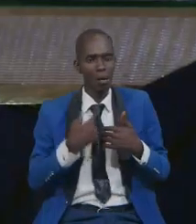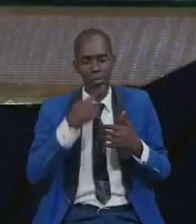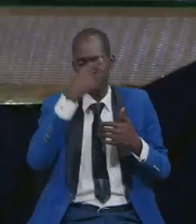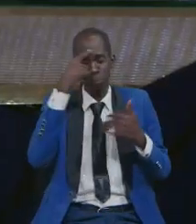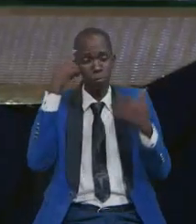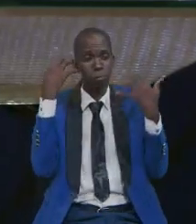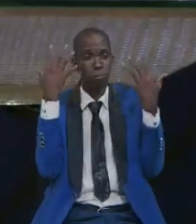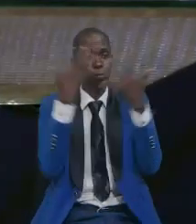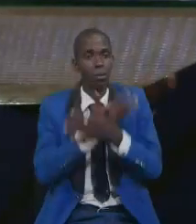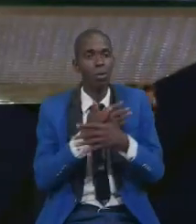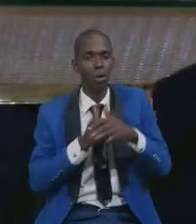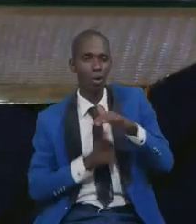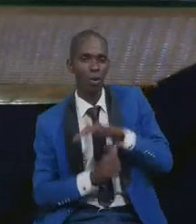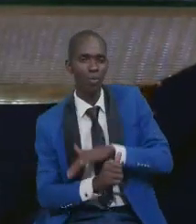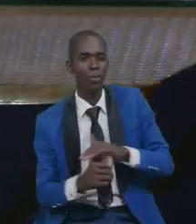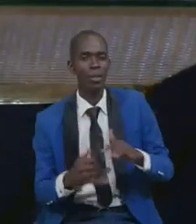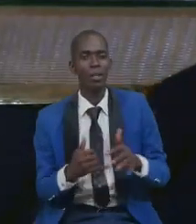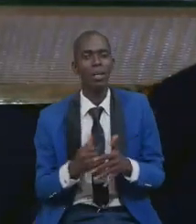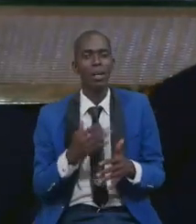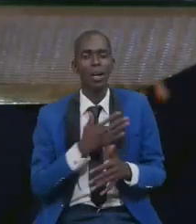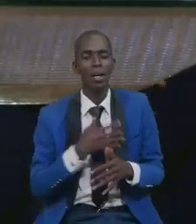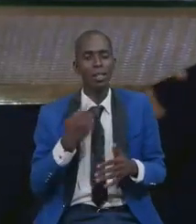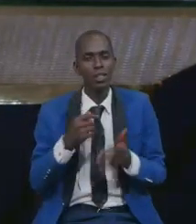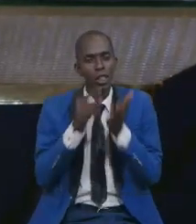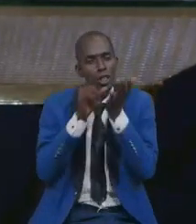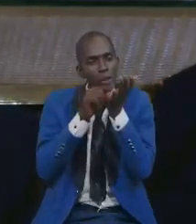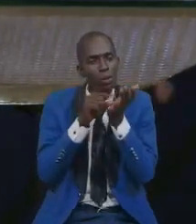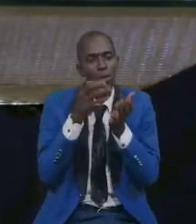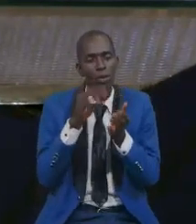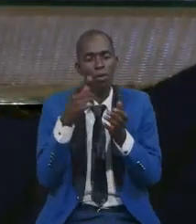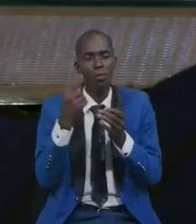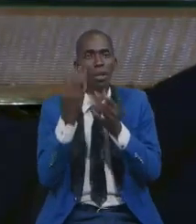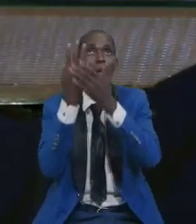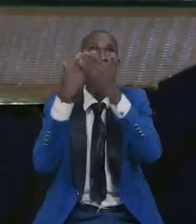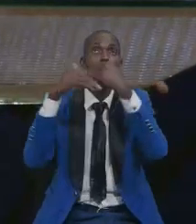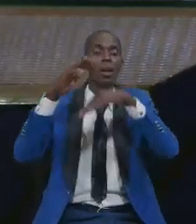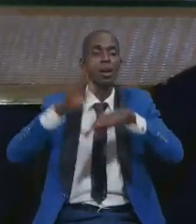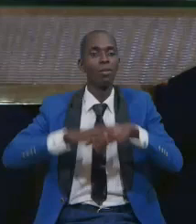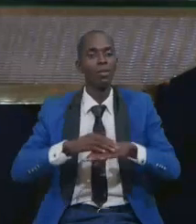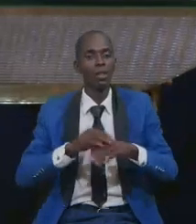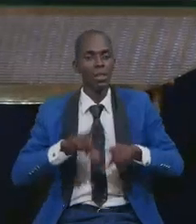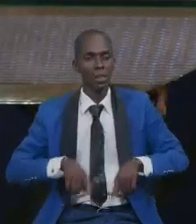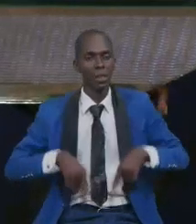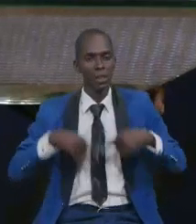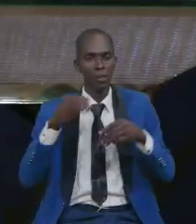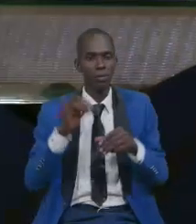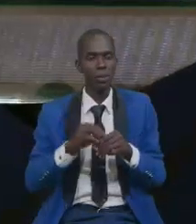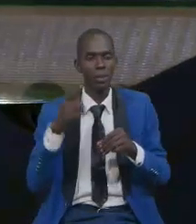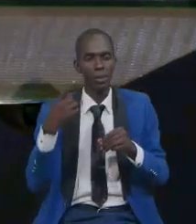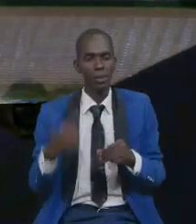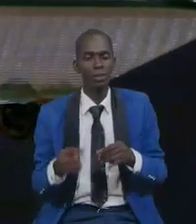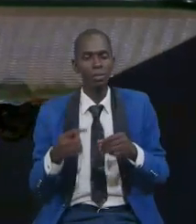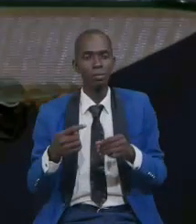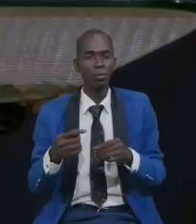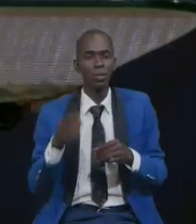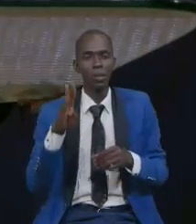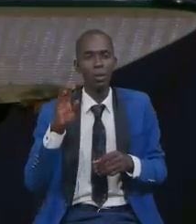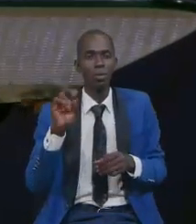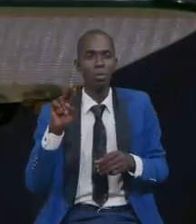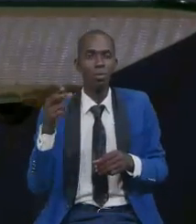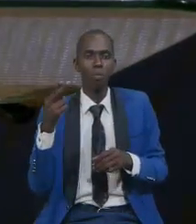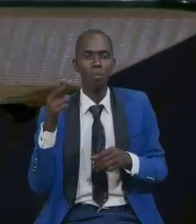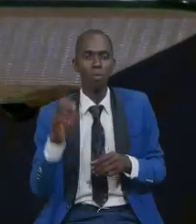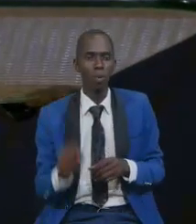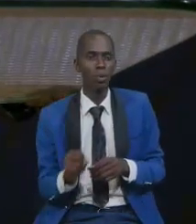the shadow under it, and the fowls of the heaven dwell in the bows thereof,